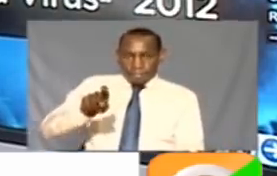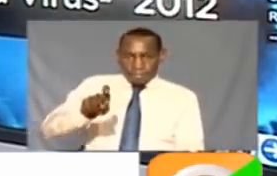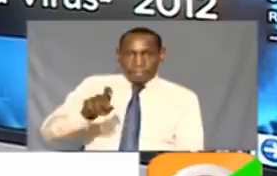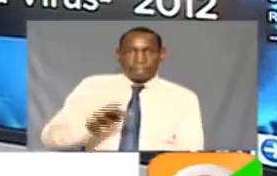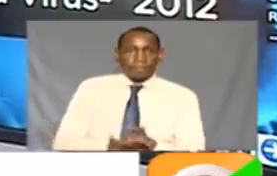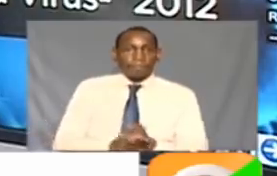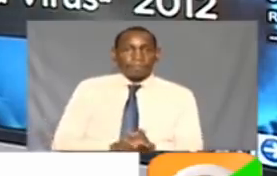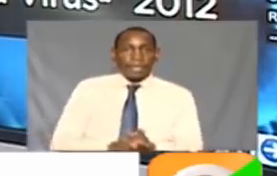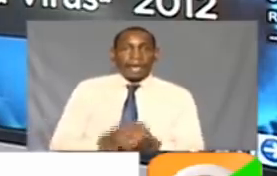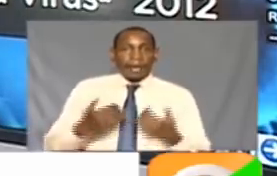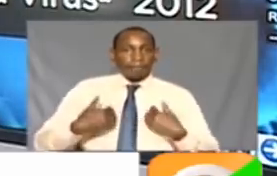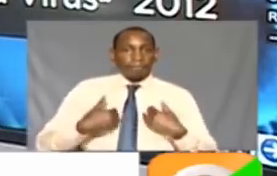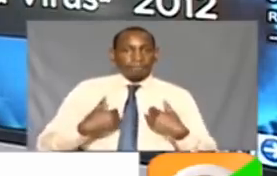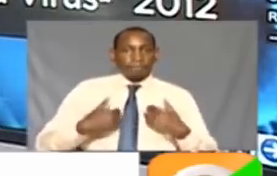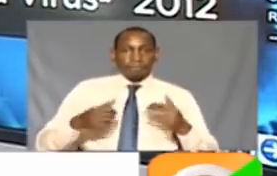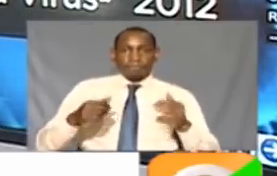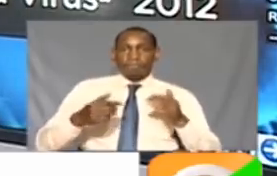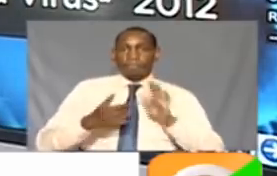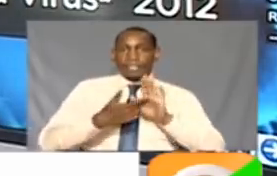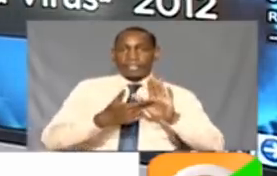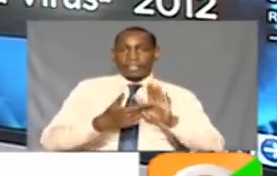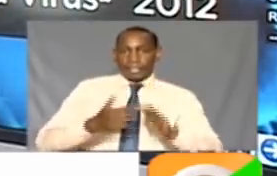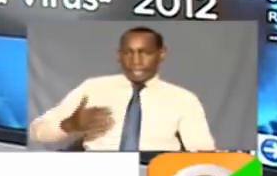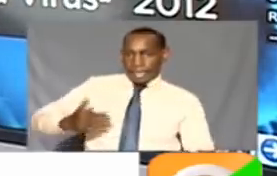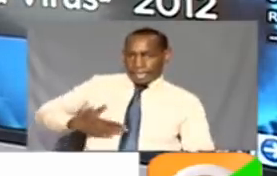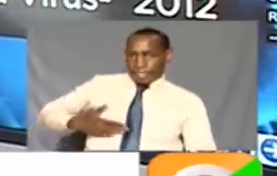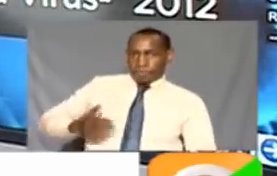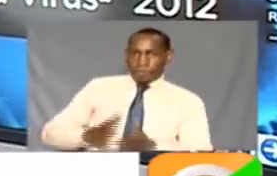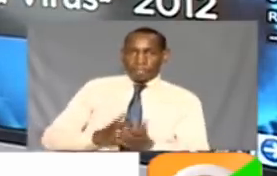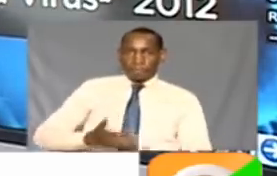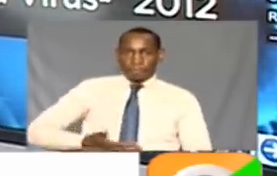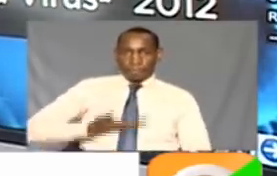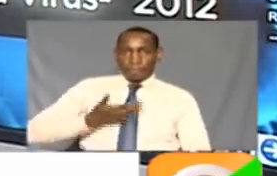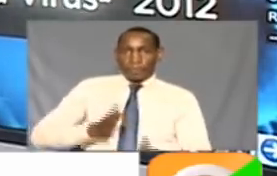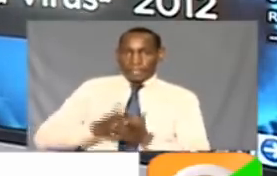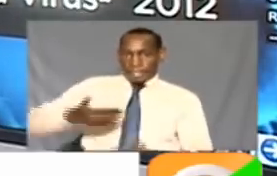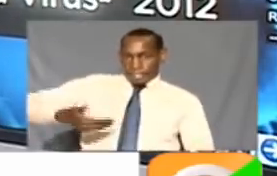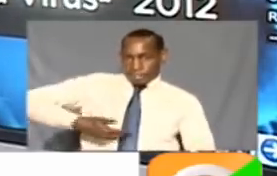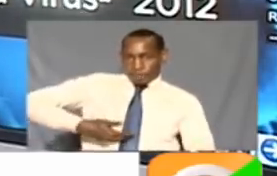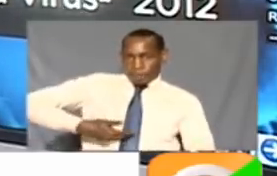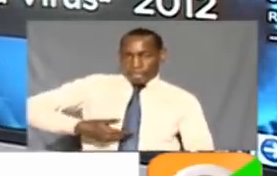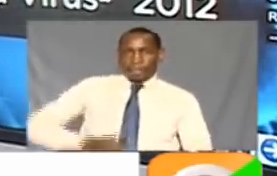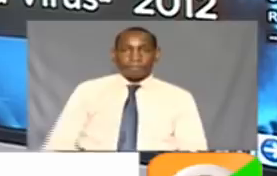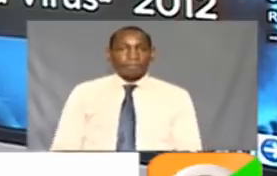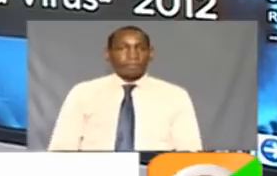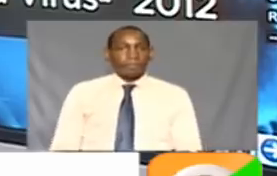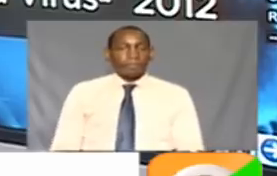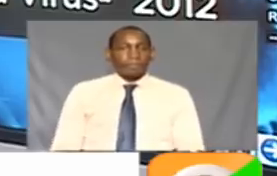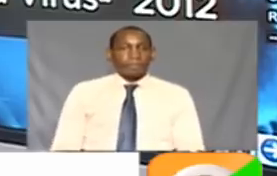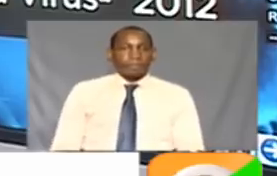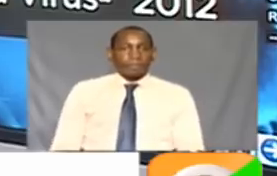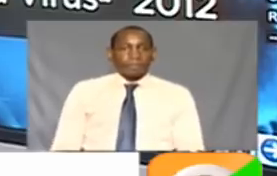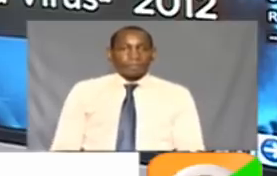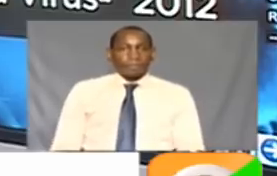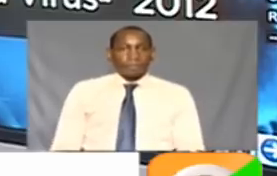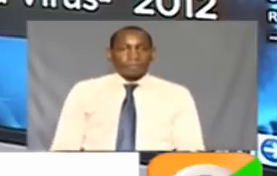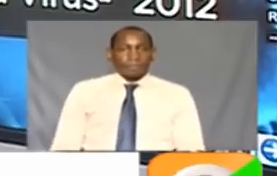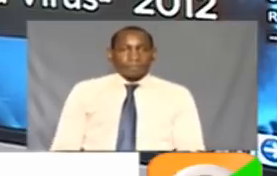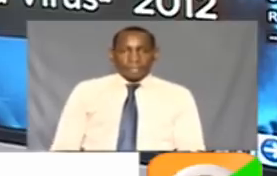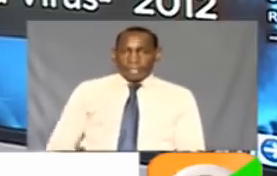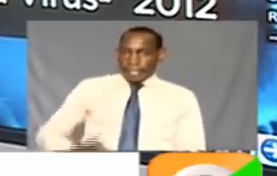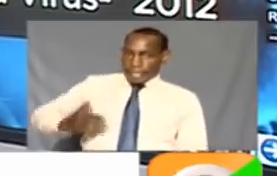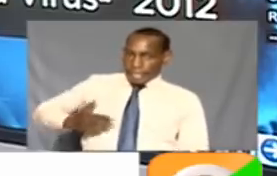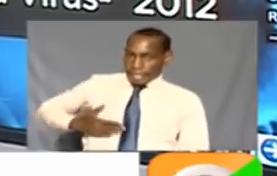gastrointestinal symptoms, right? So to do with your lungs, your breathing area, and your digestive system. Now, the